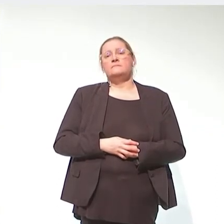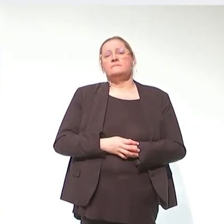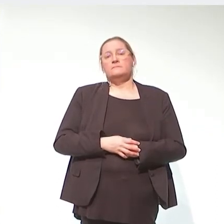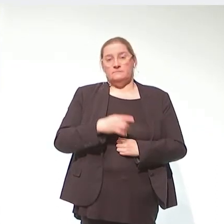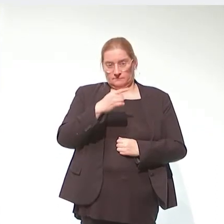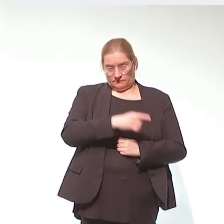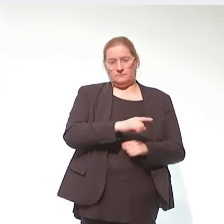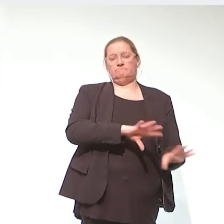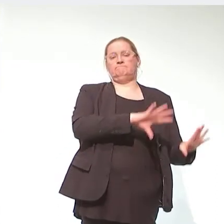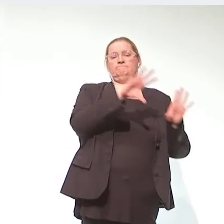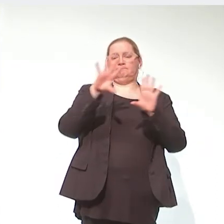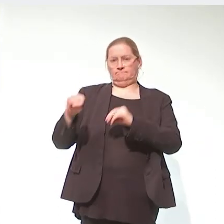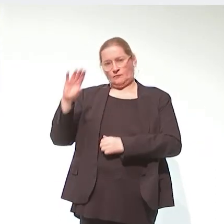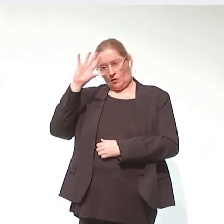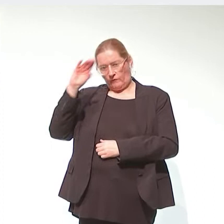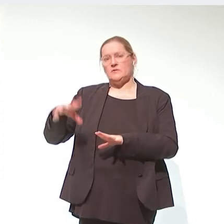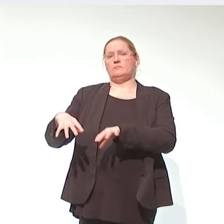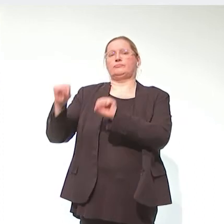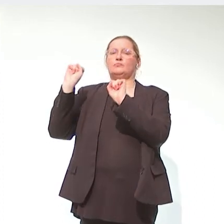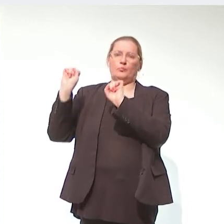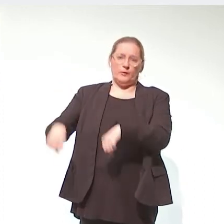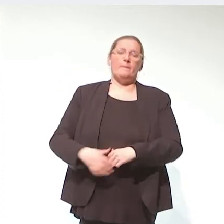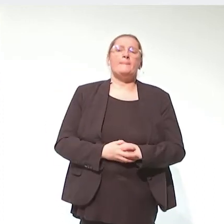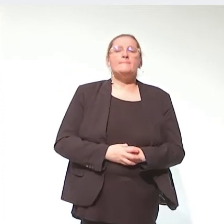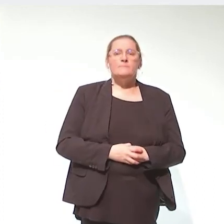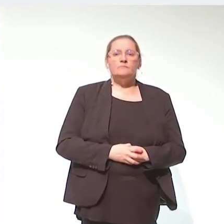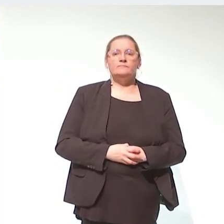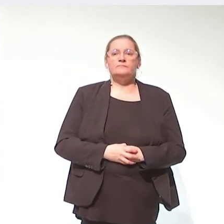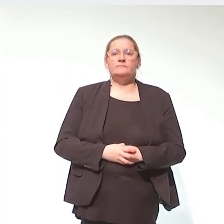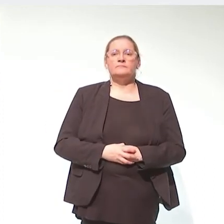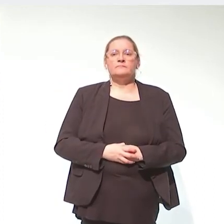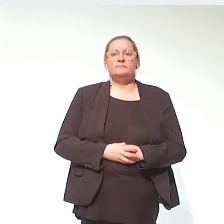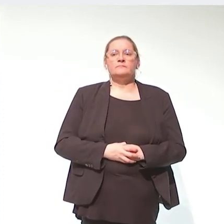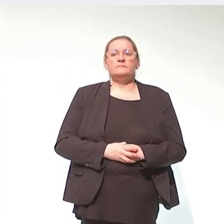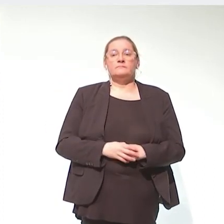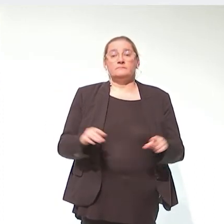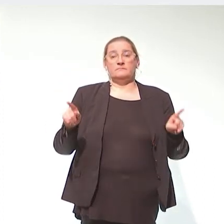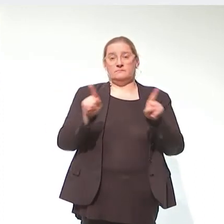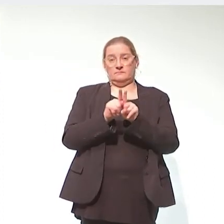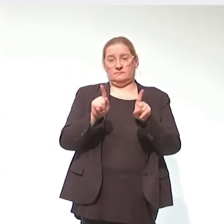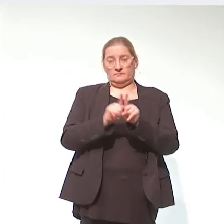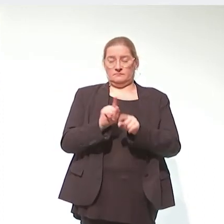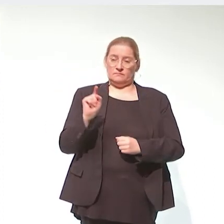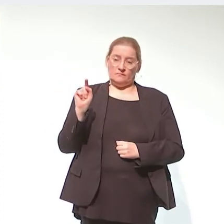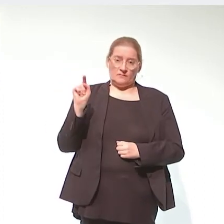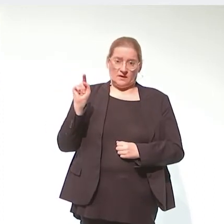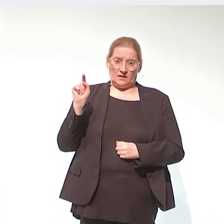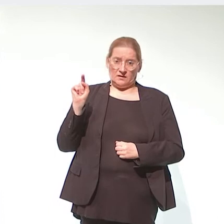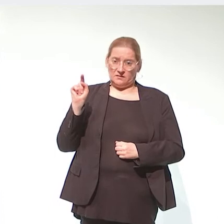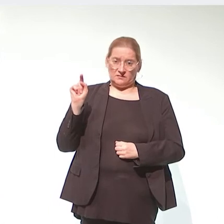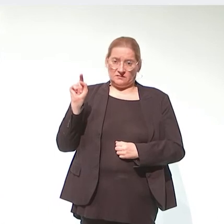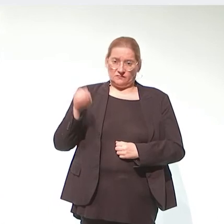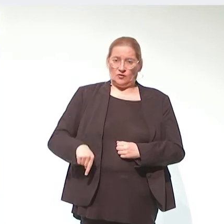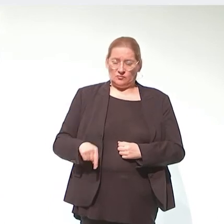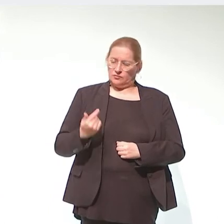the future employees are finding a counselor in the public employment service,